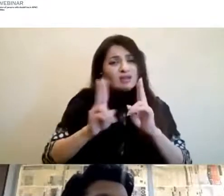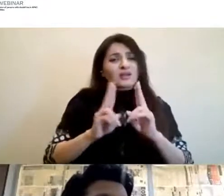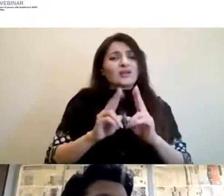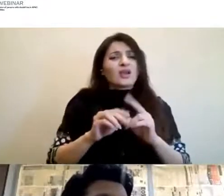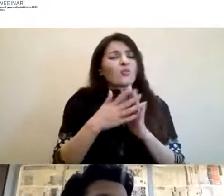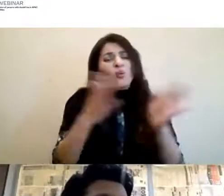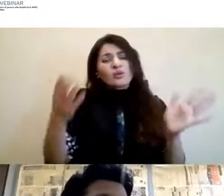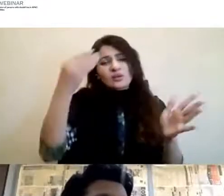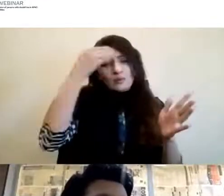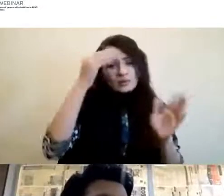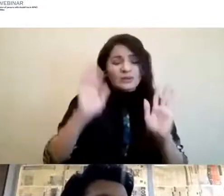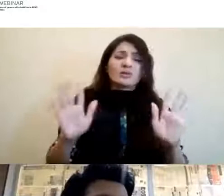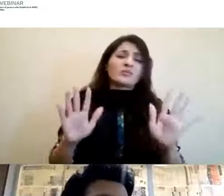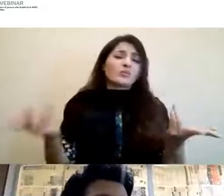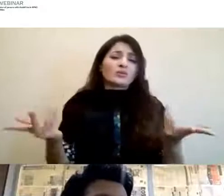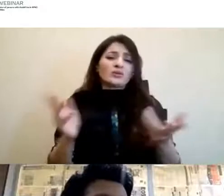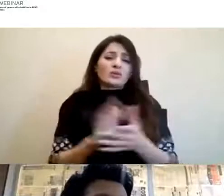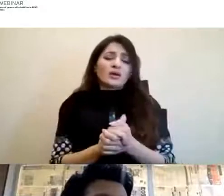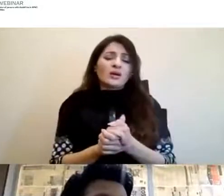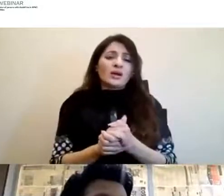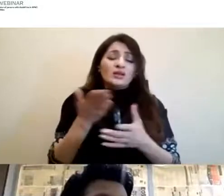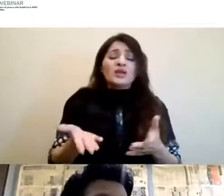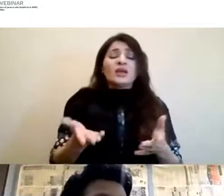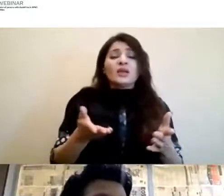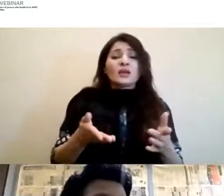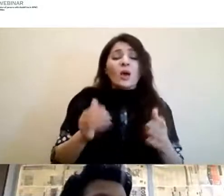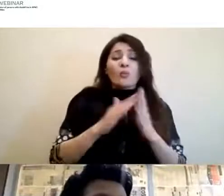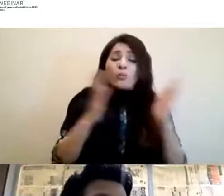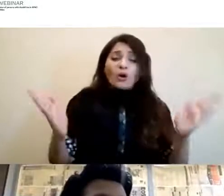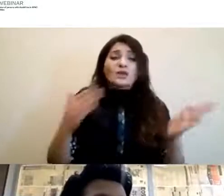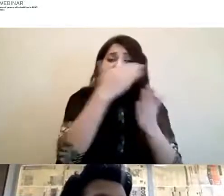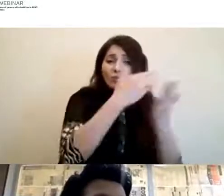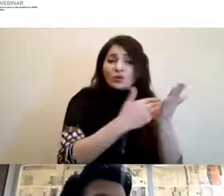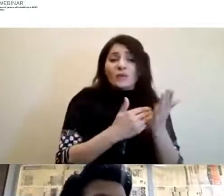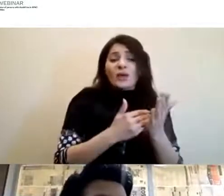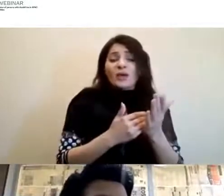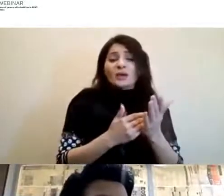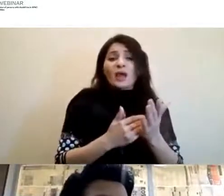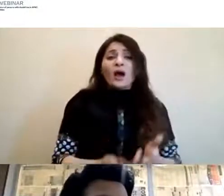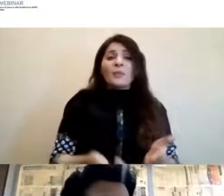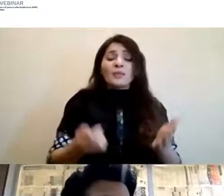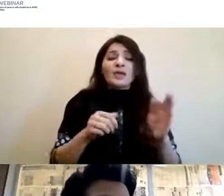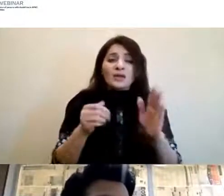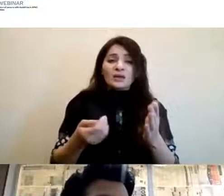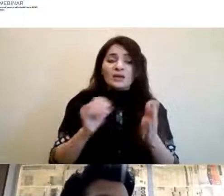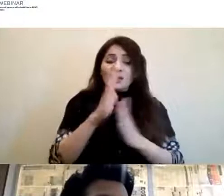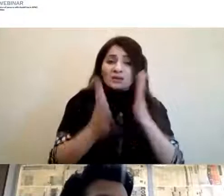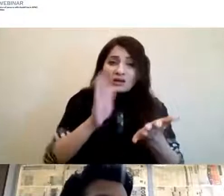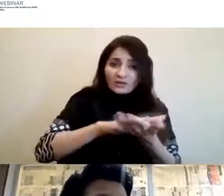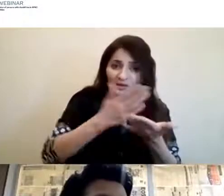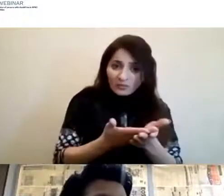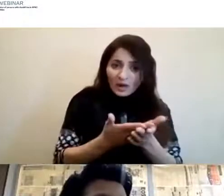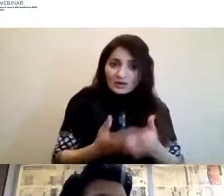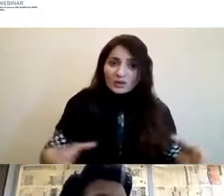great program to be able to connect to an interpreter through a broadband connection using a video